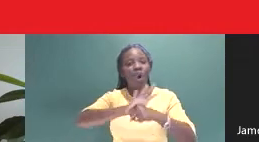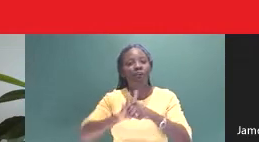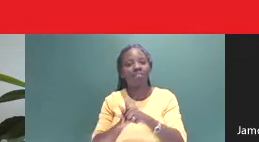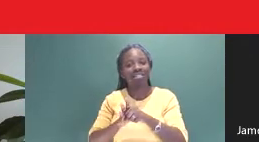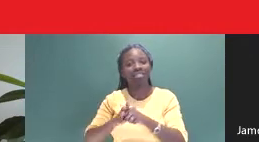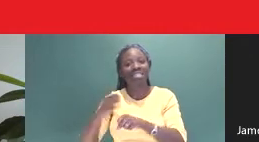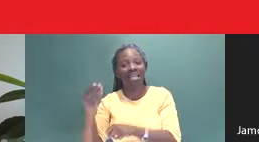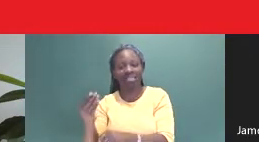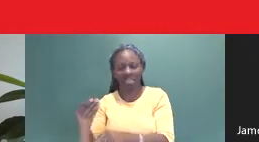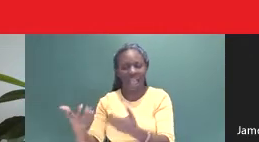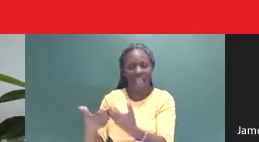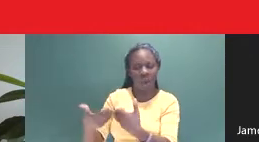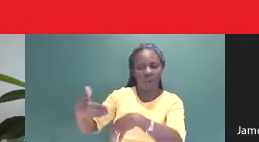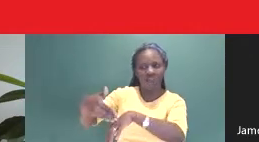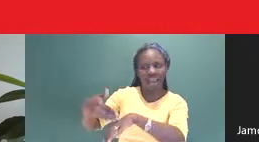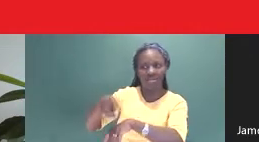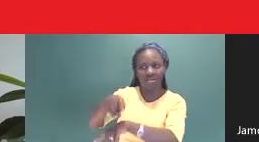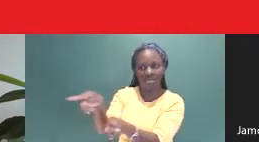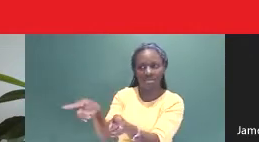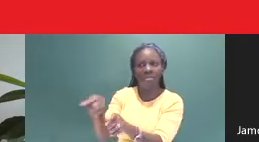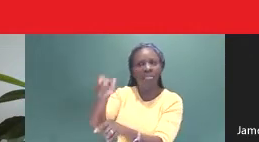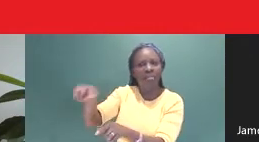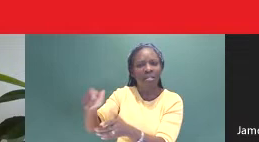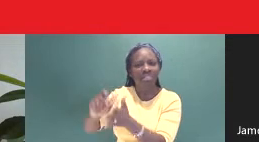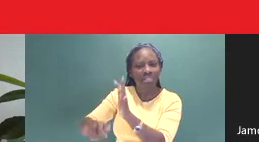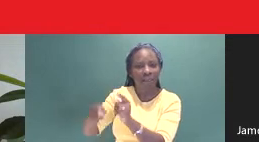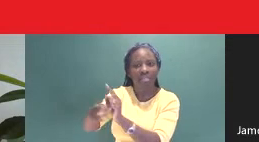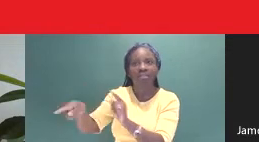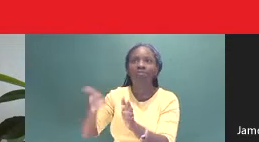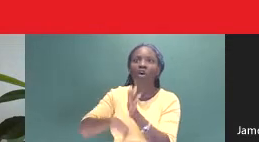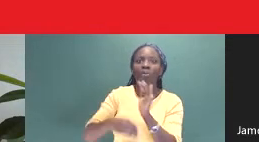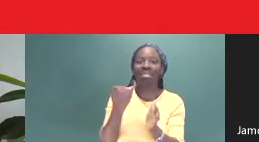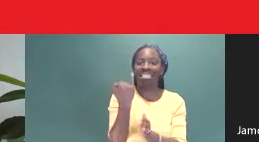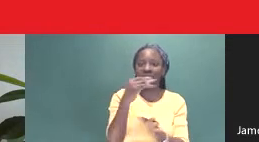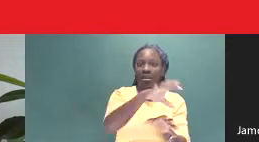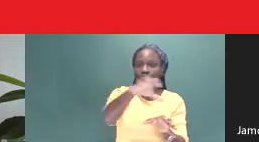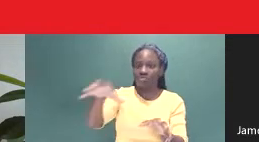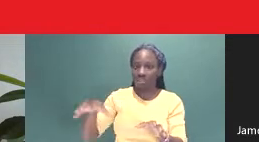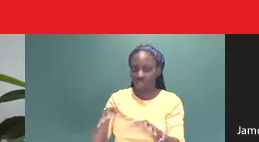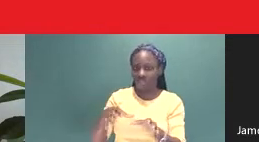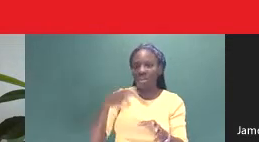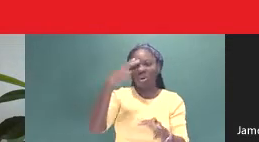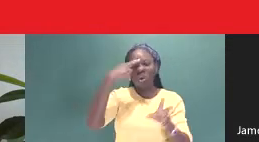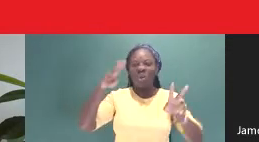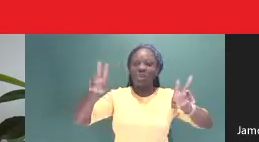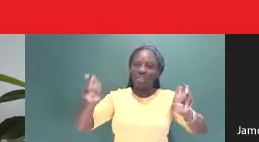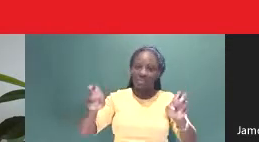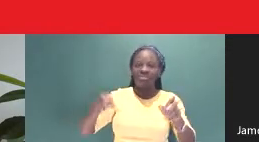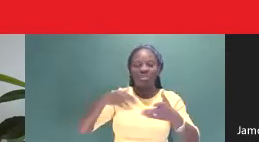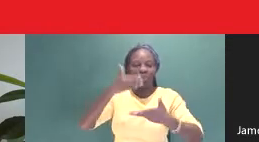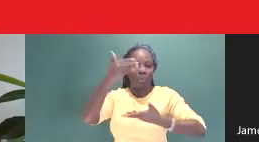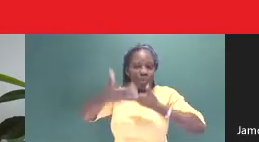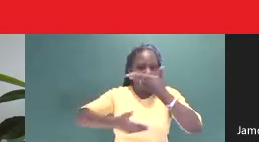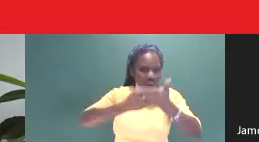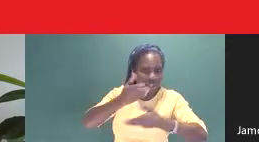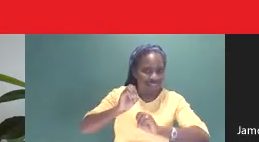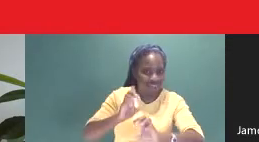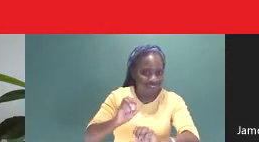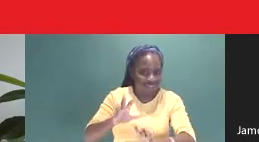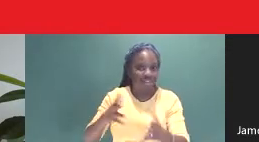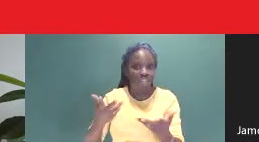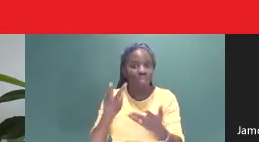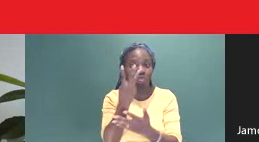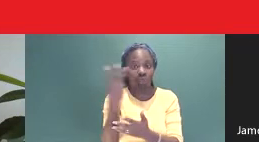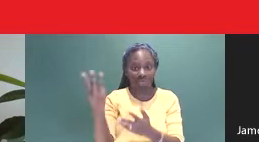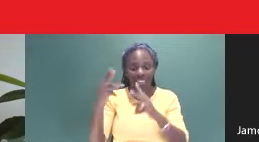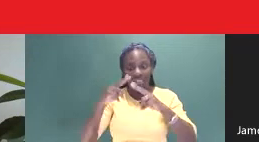with disabilities in 6 countries. We've called it 3 studies, same story, for reasons that will become more obvious later. So there'll be